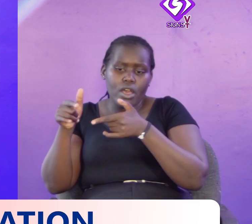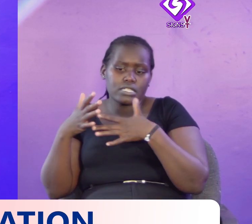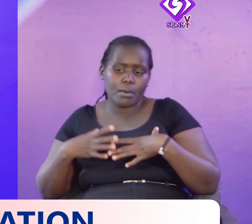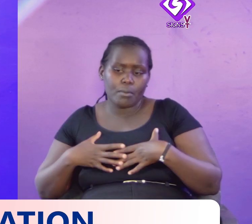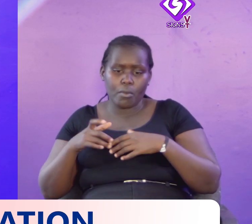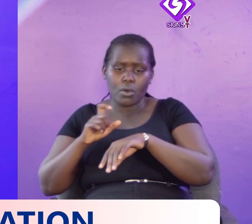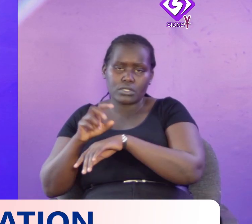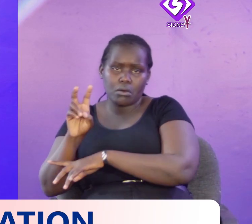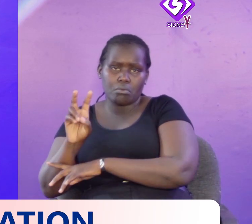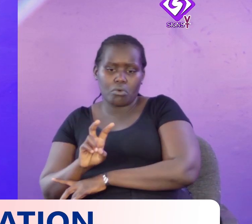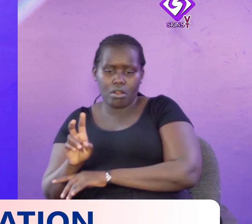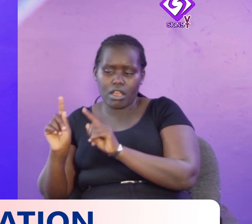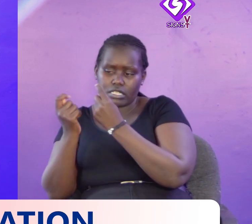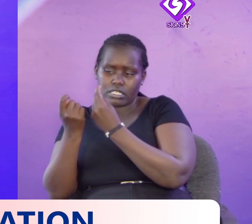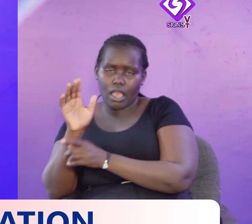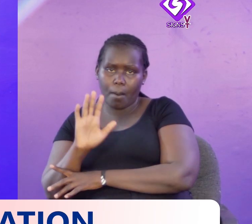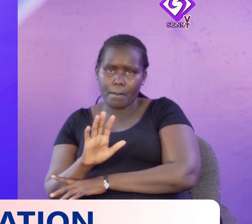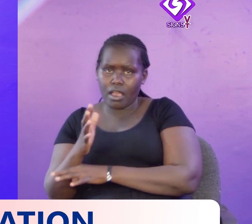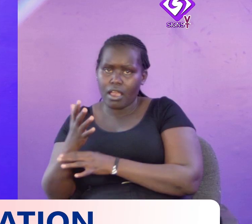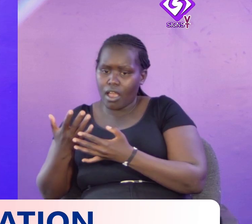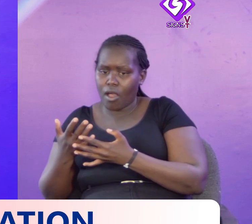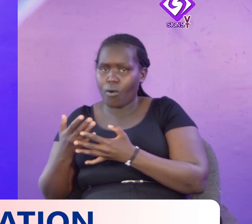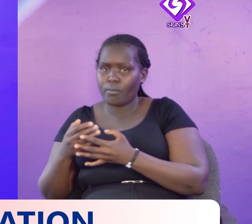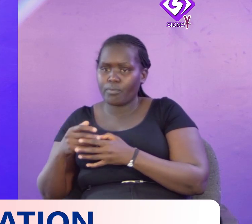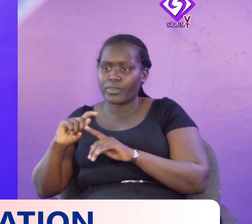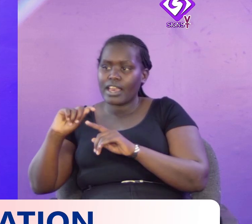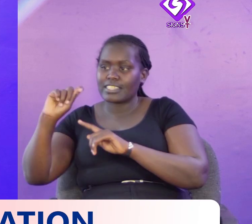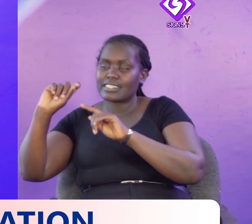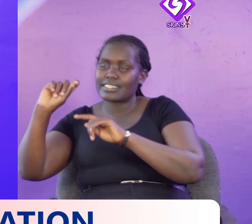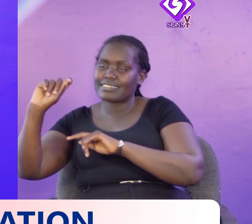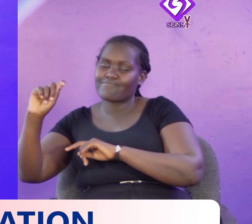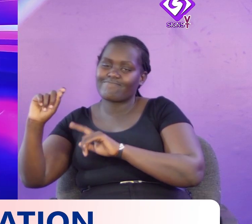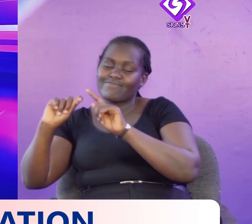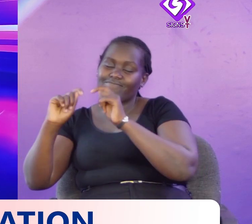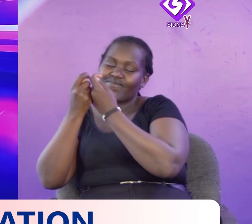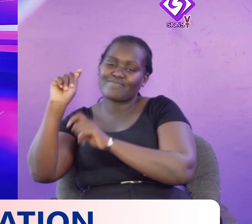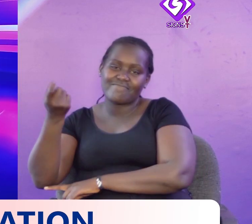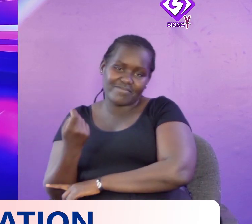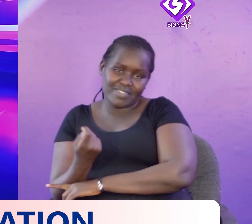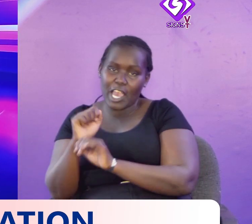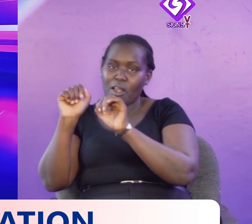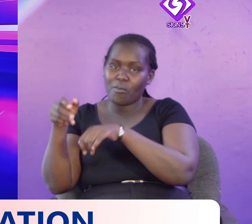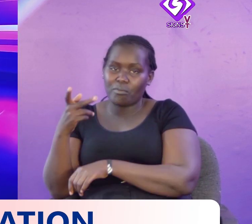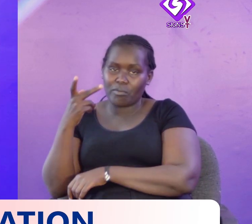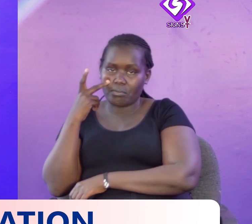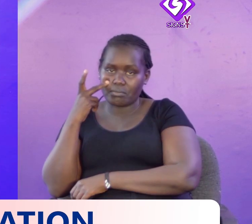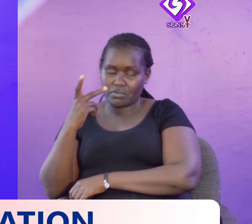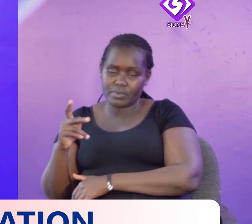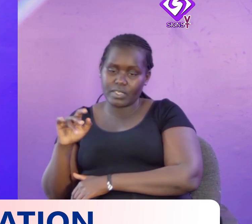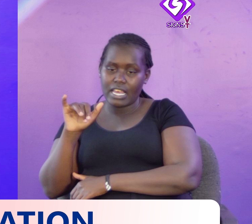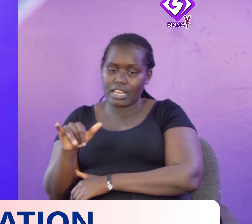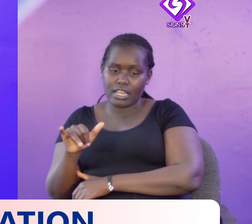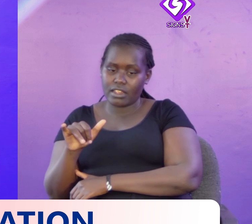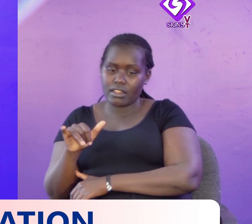you looked at their team, did you see the way Harambee Stars went for a game the other day? They were technocrats. You could see that